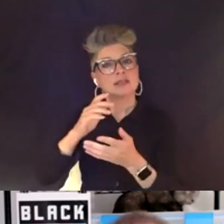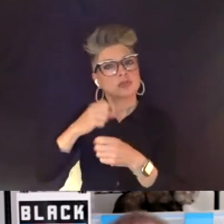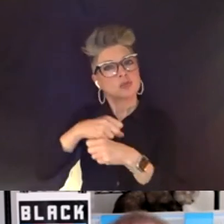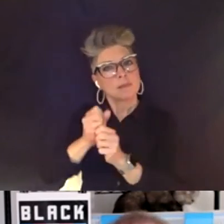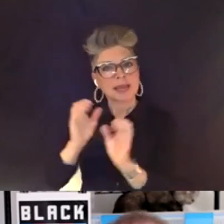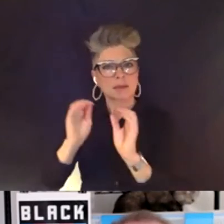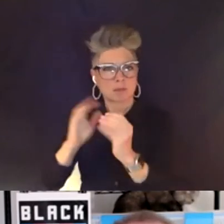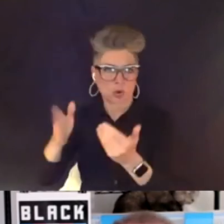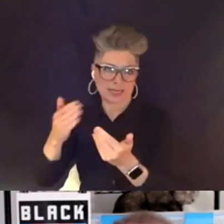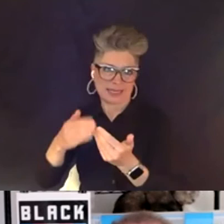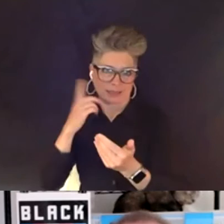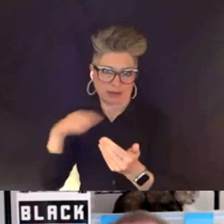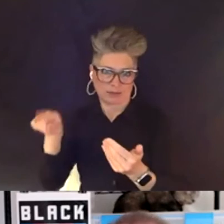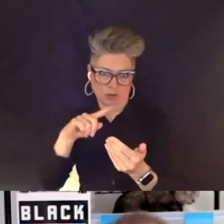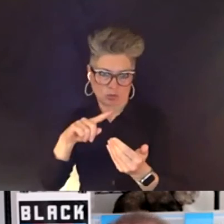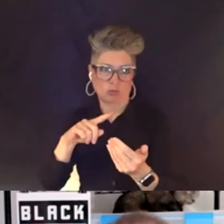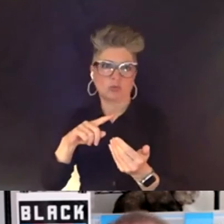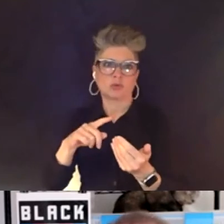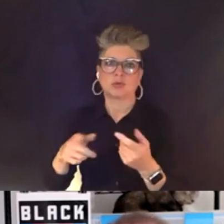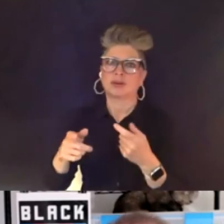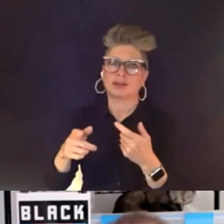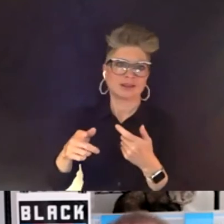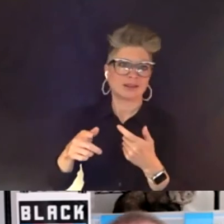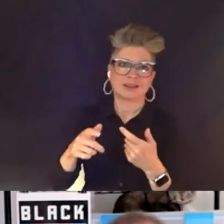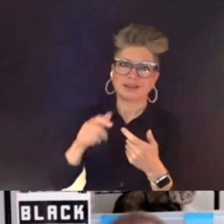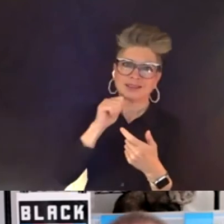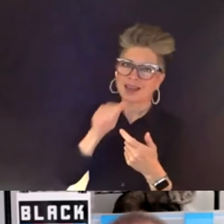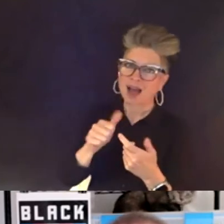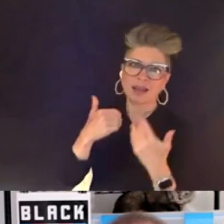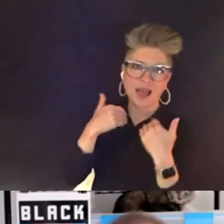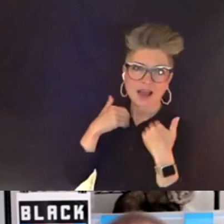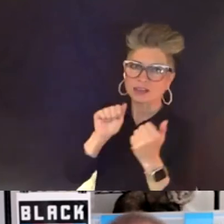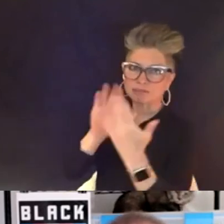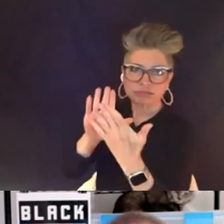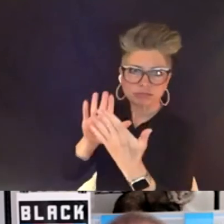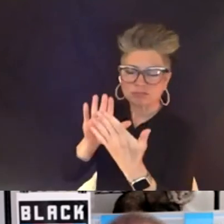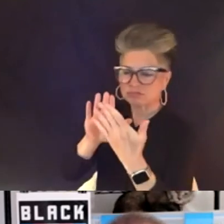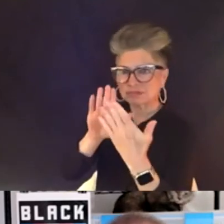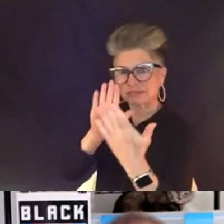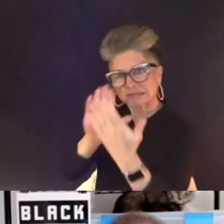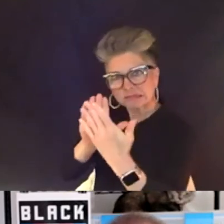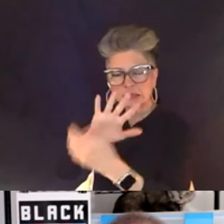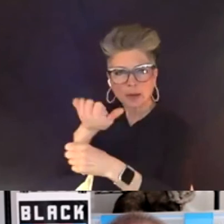bit easier than having in-your-face appointments. So for example, and